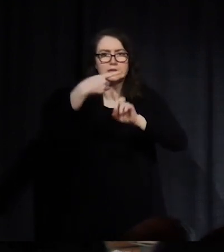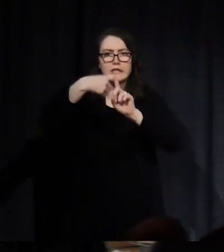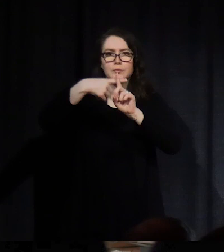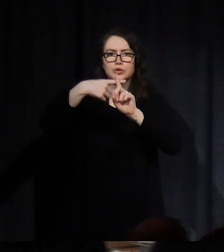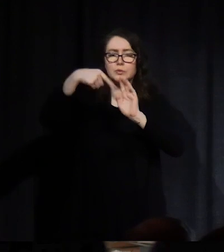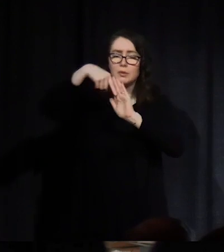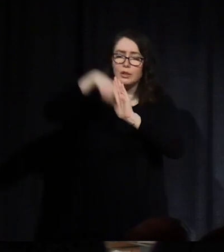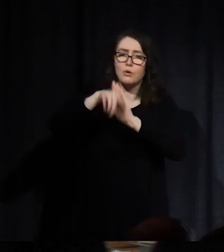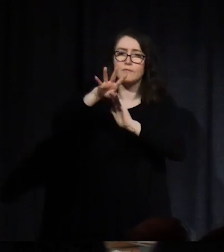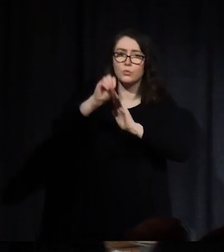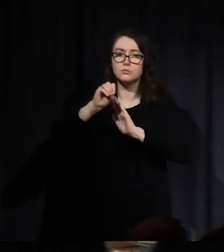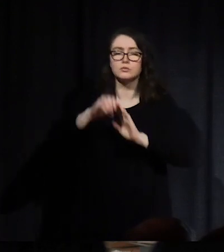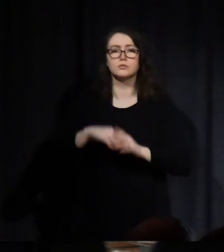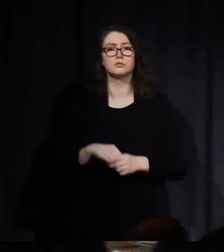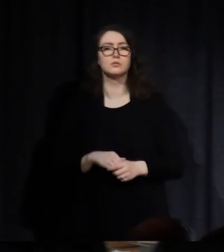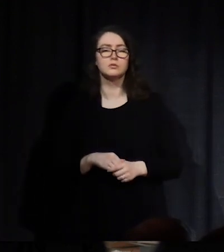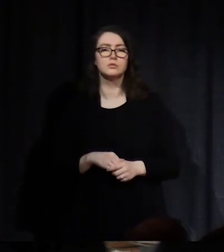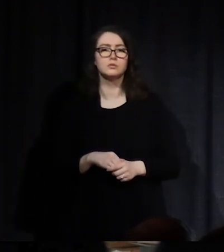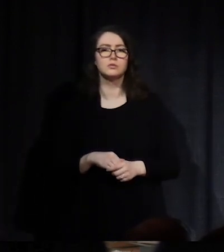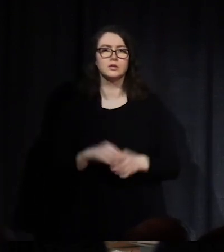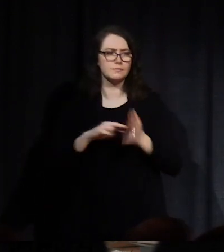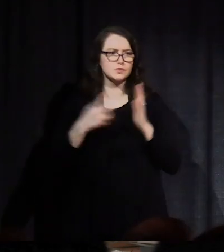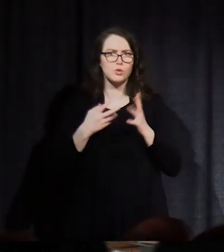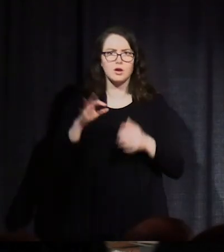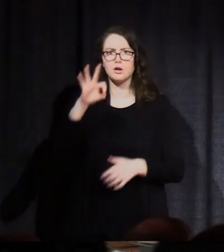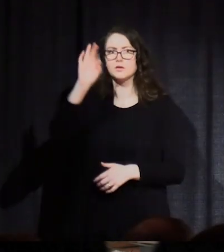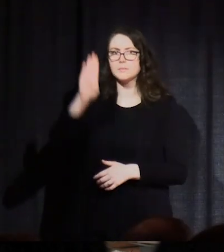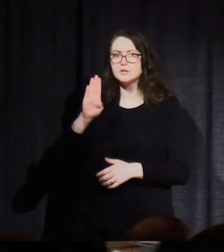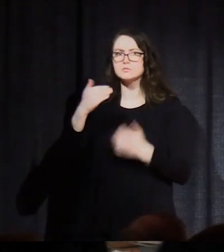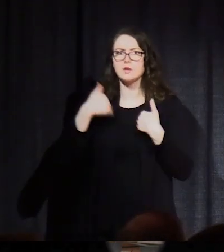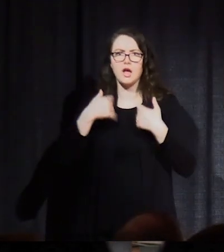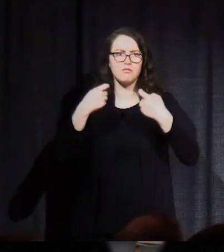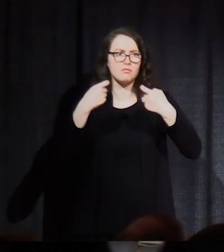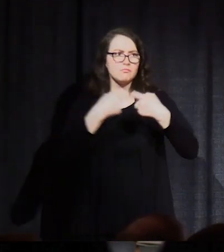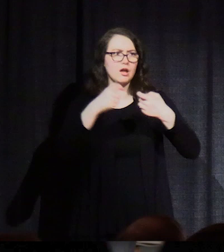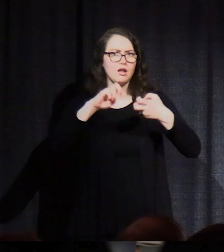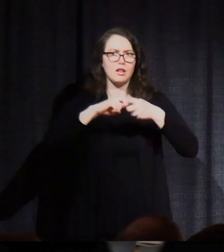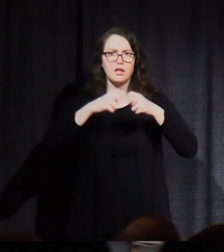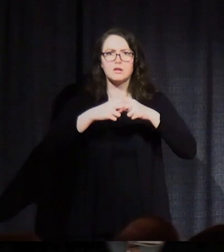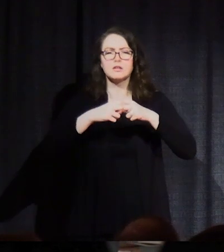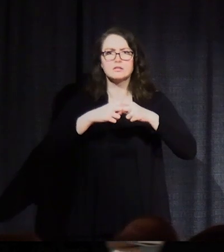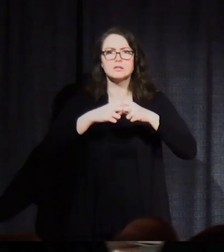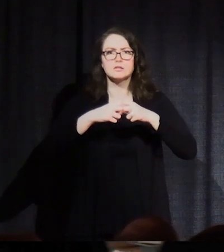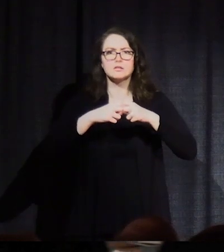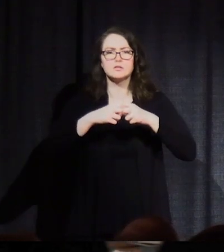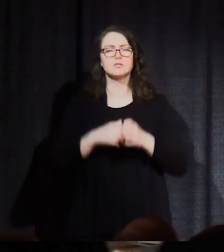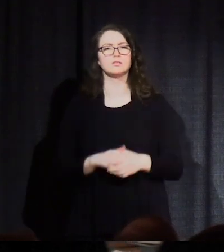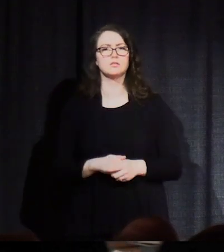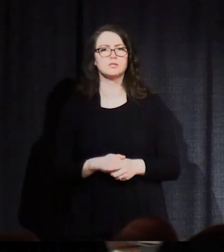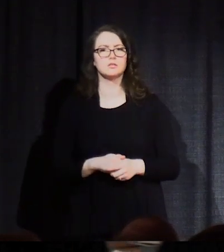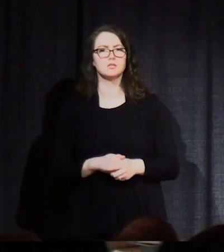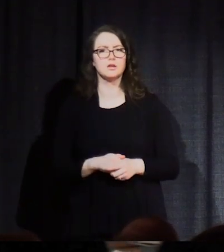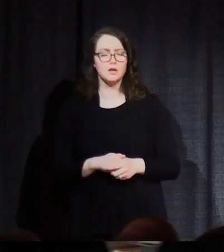negative 40 degrees. Meanwhile, in Fairbanks, they were experiencing power issues of their own. To manage frequent